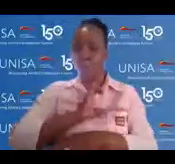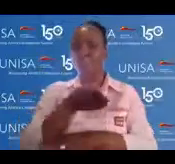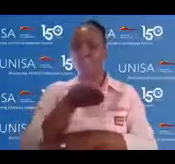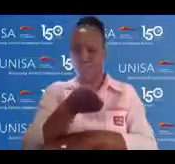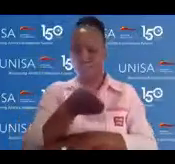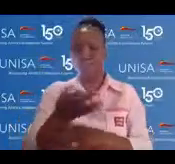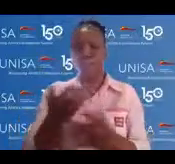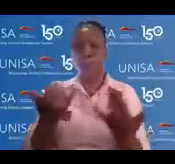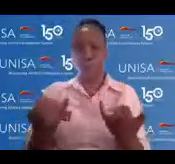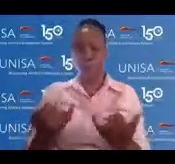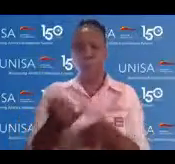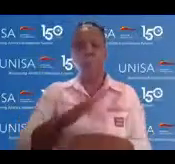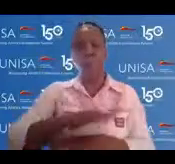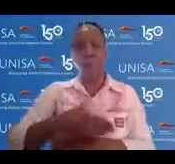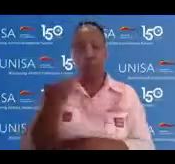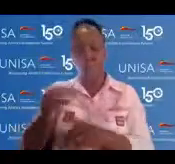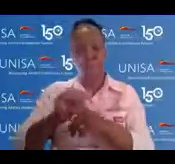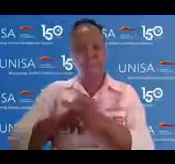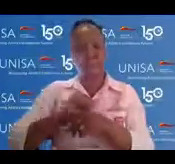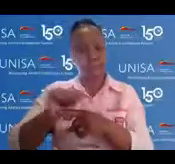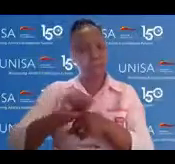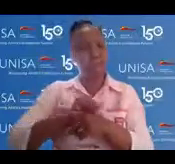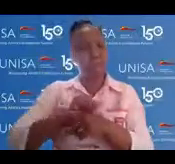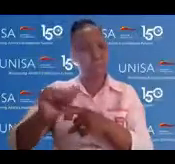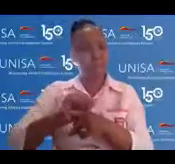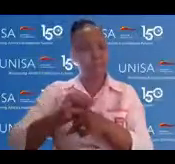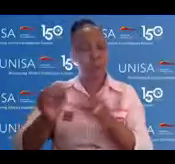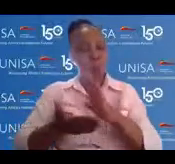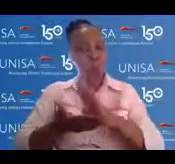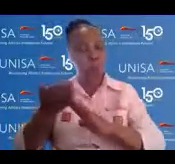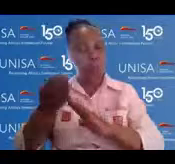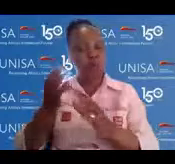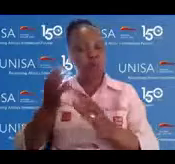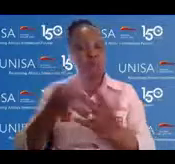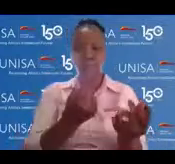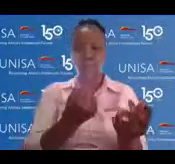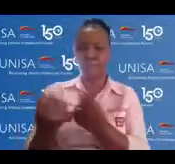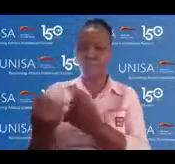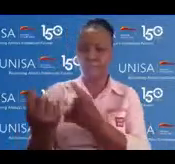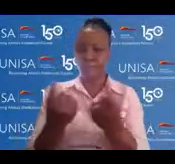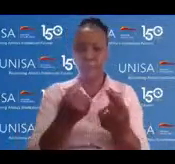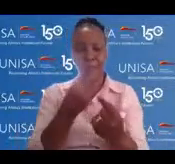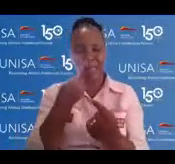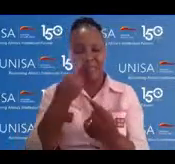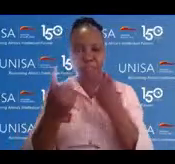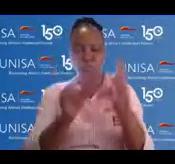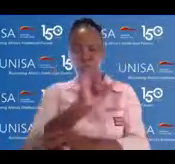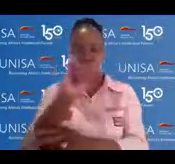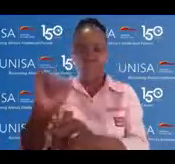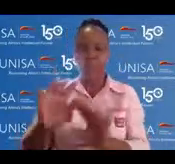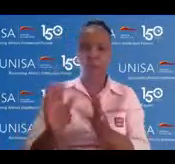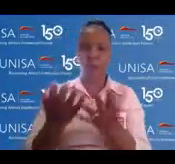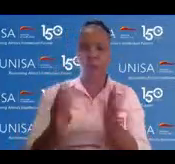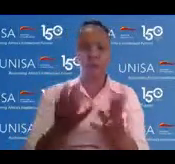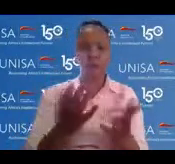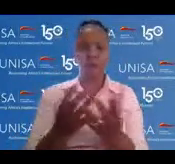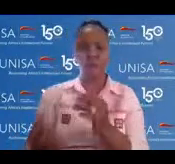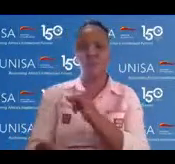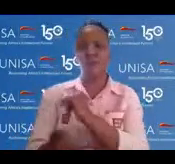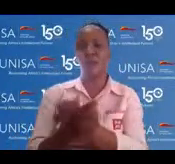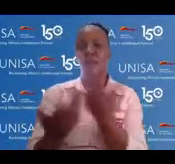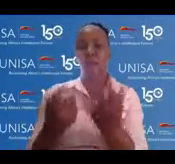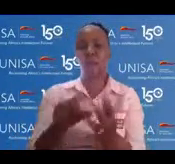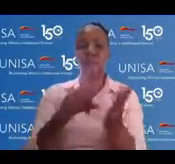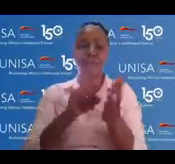to practice it, to actually go and do it and see for yourself how does it look. So all I'm going to do is I'm going to click on this little chap. It's going to